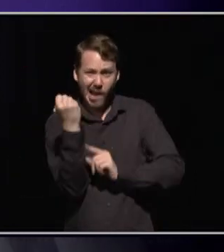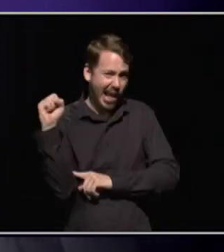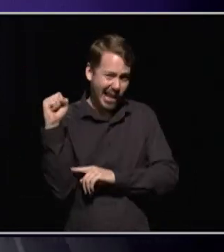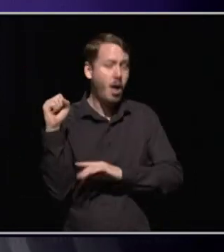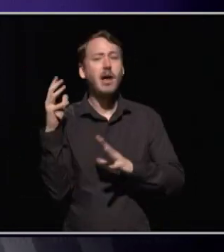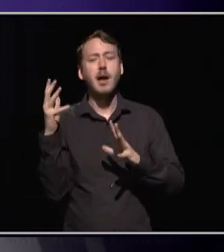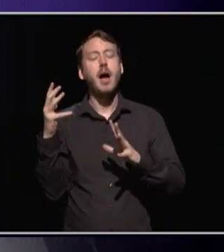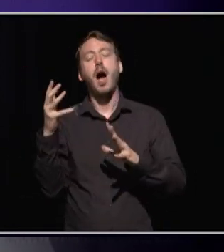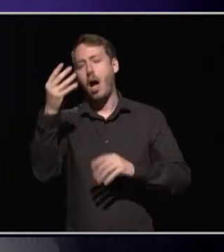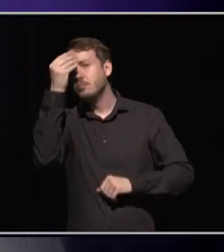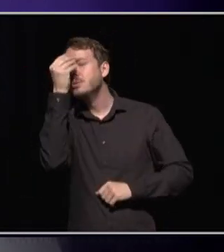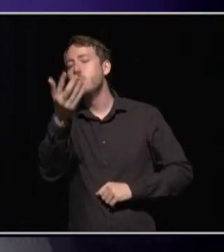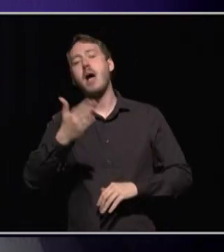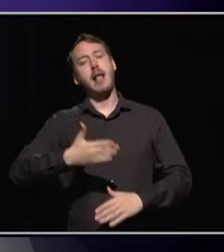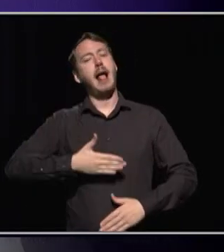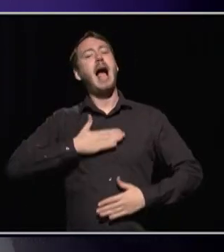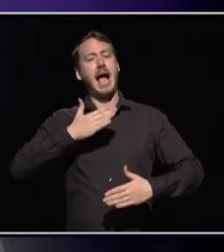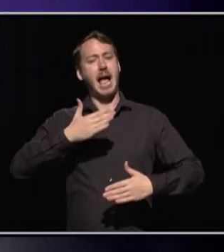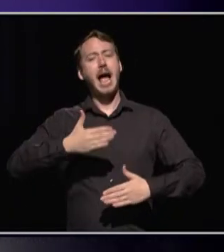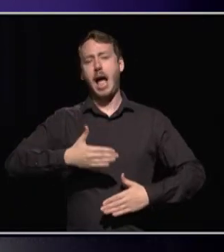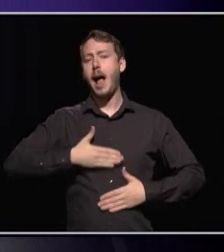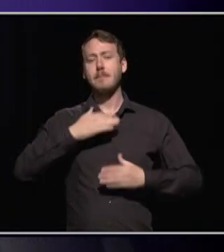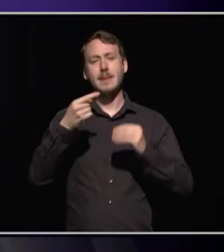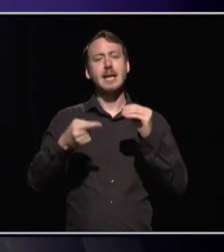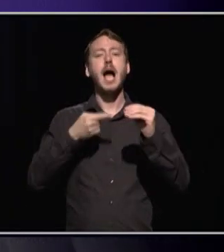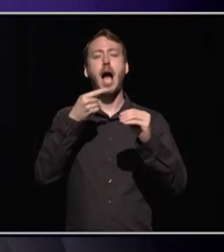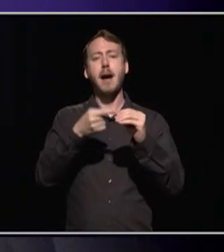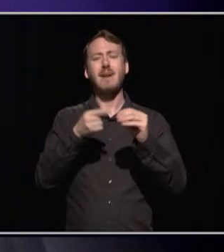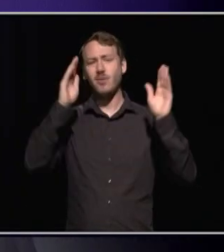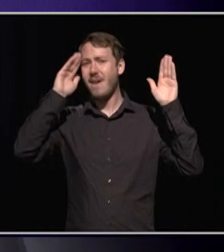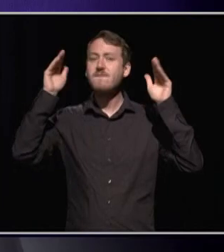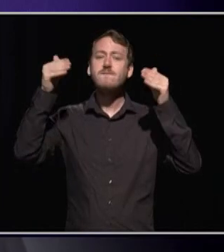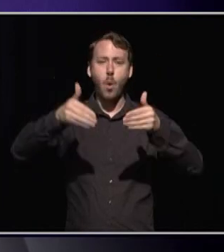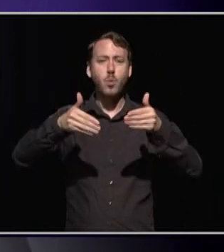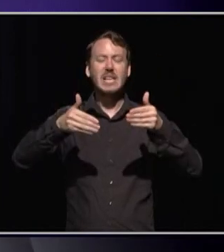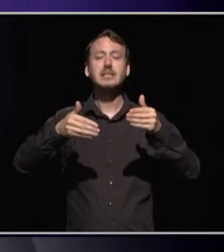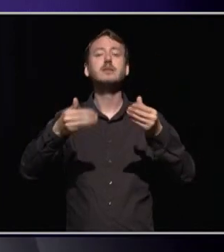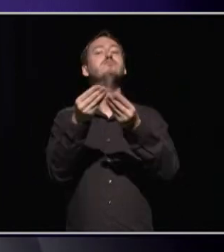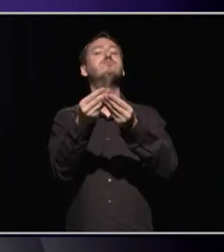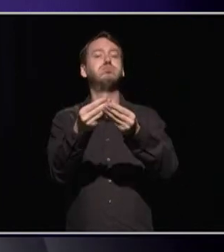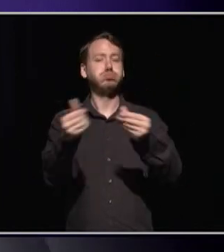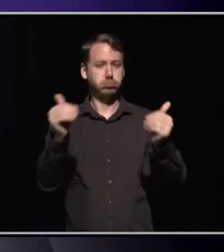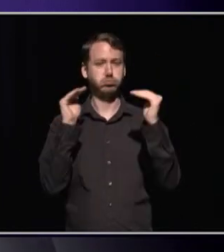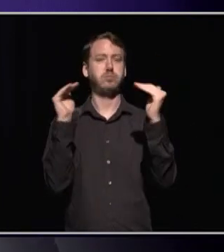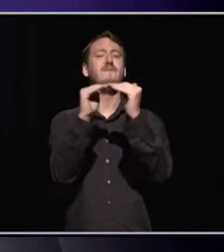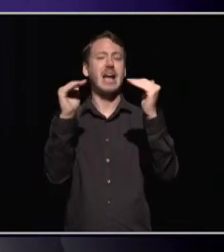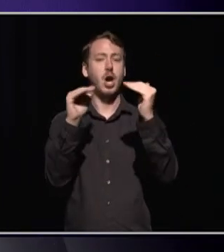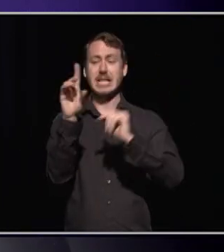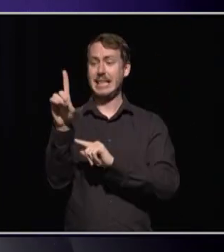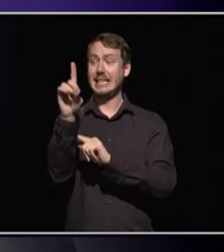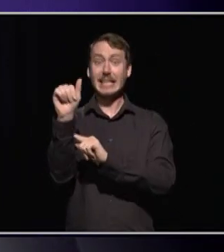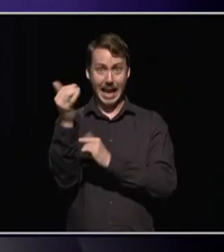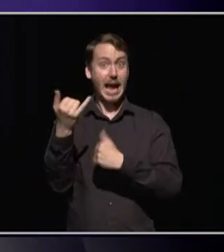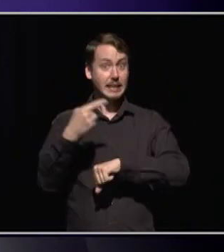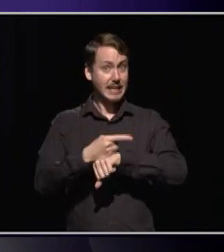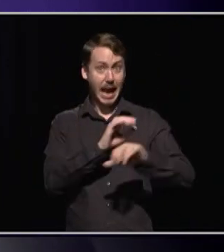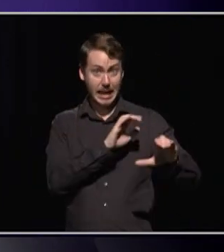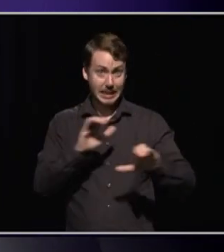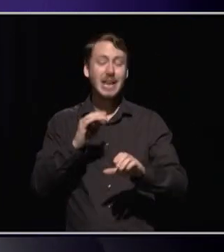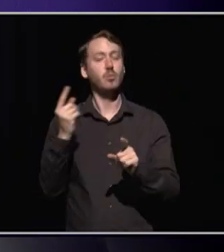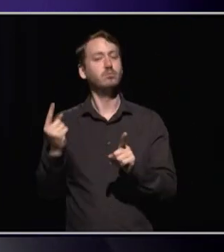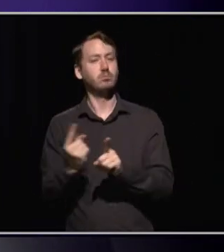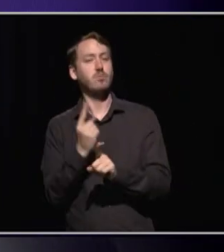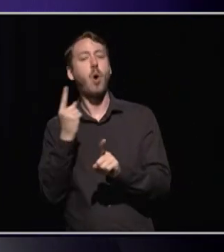say I'm glad about the focus on a just resolution. I think what the DA did today was